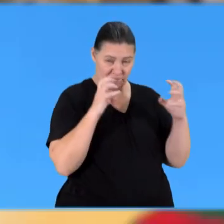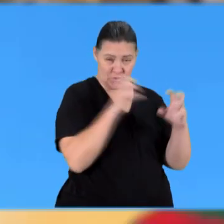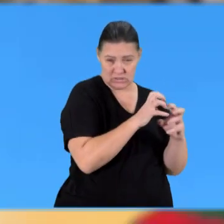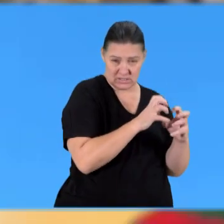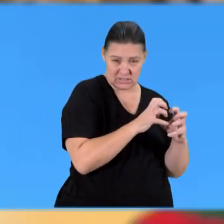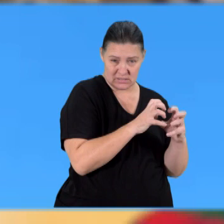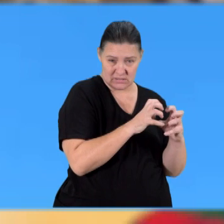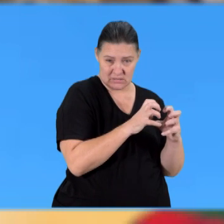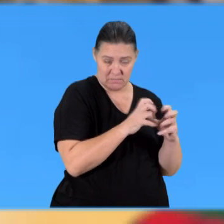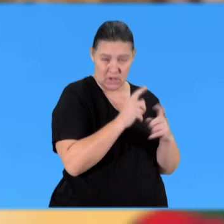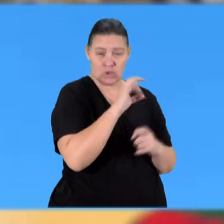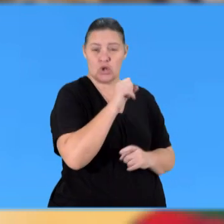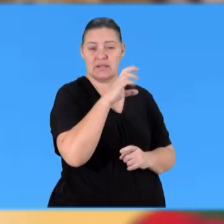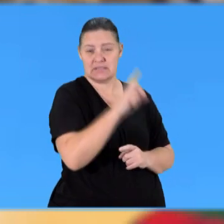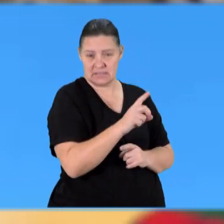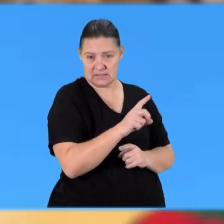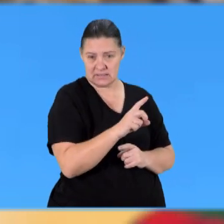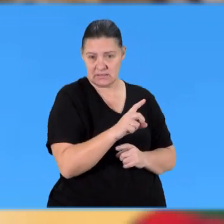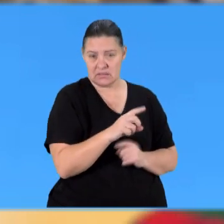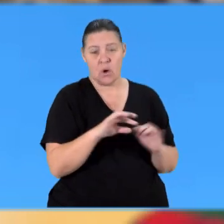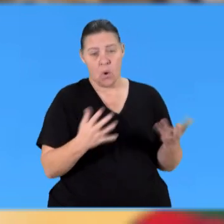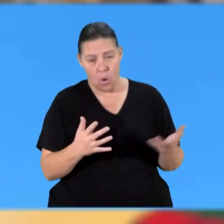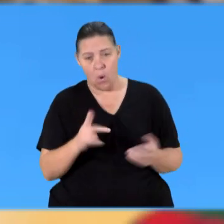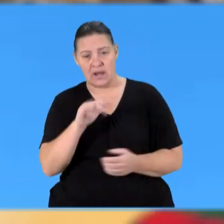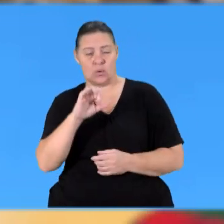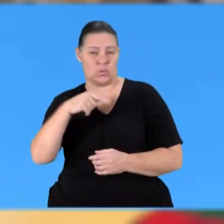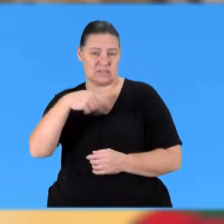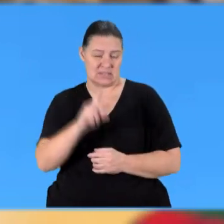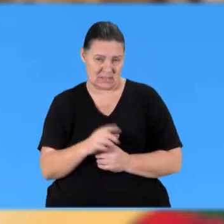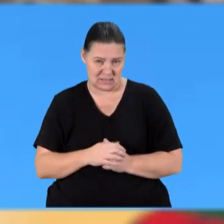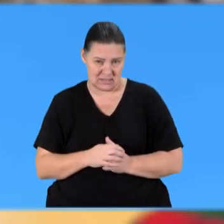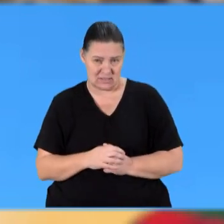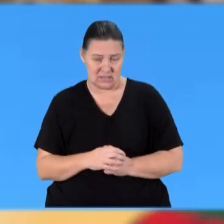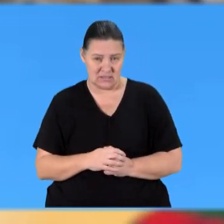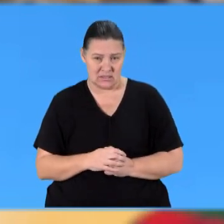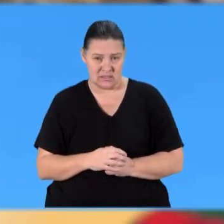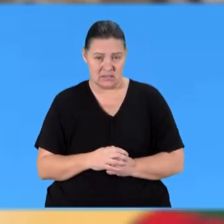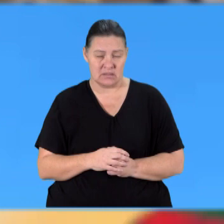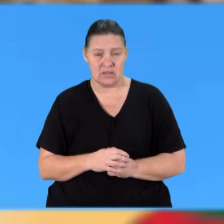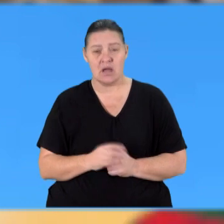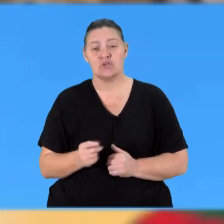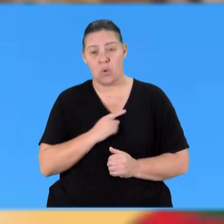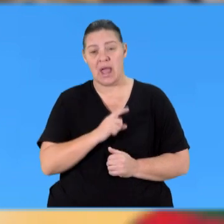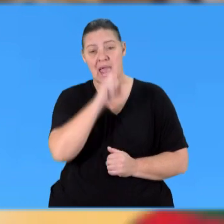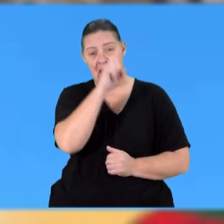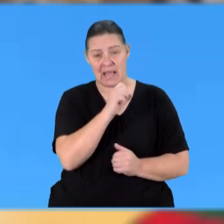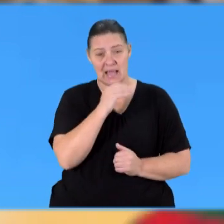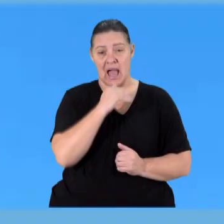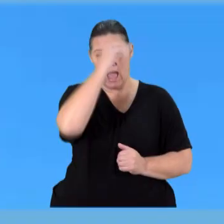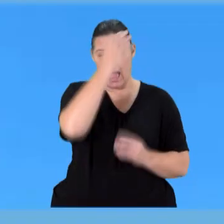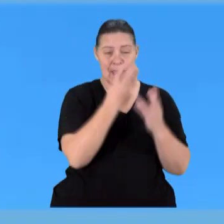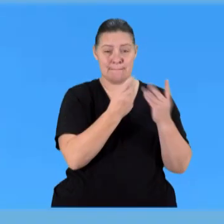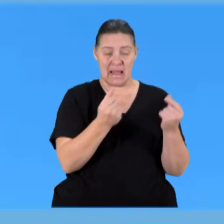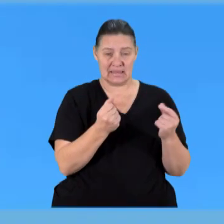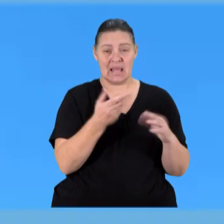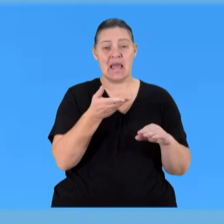attraction force, it can be a solid. So it can either be a solid or a liquid. Now, because we are told that X has a